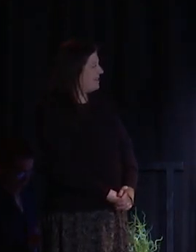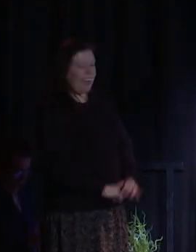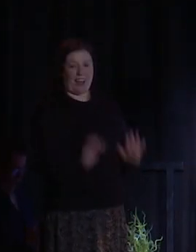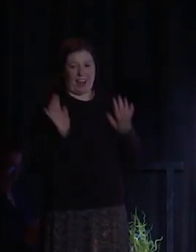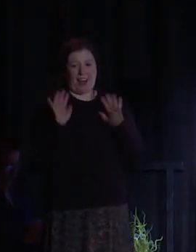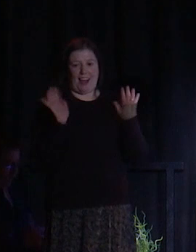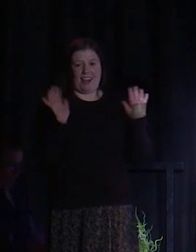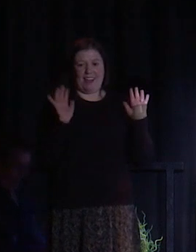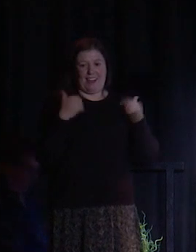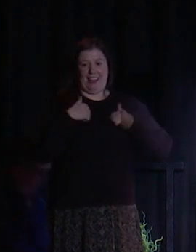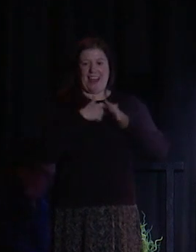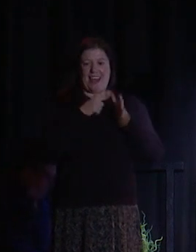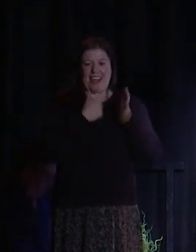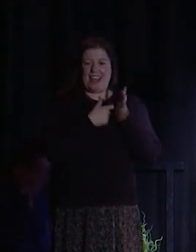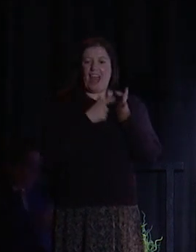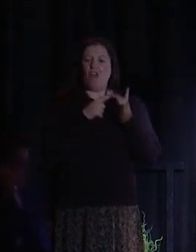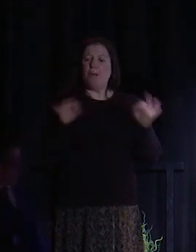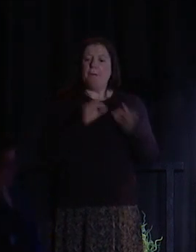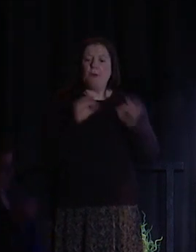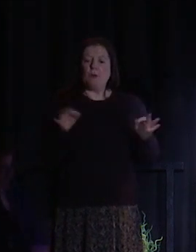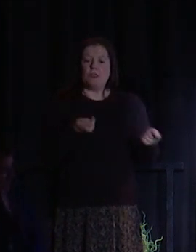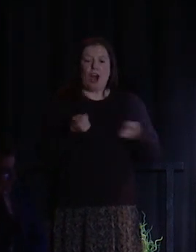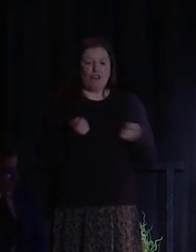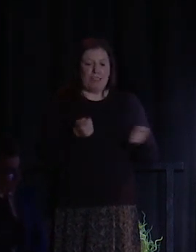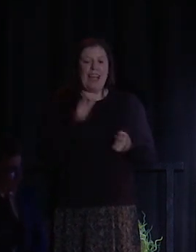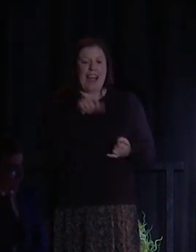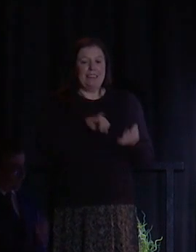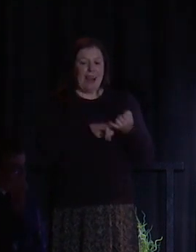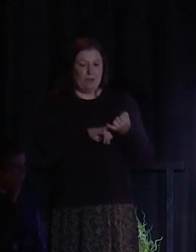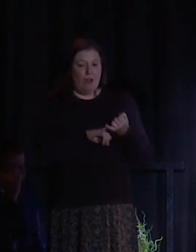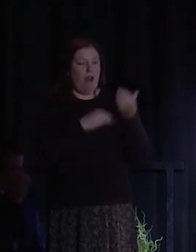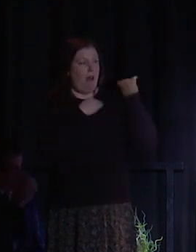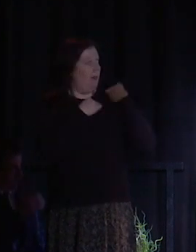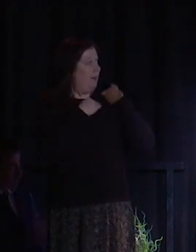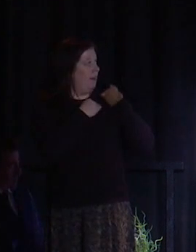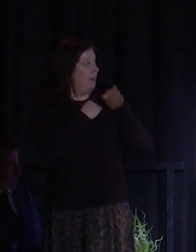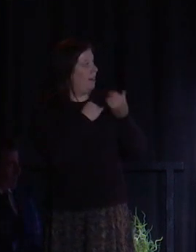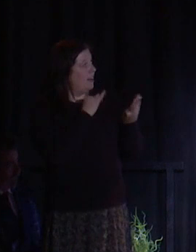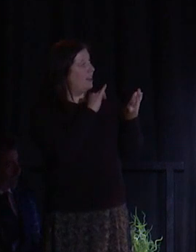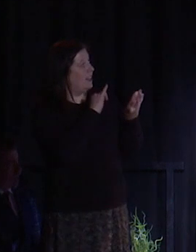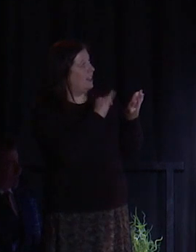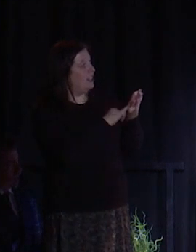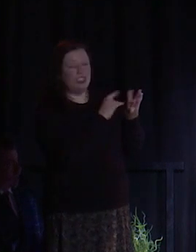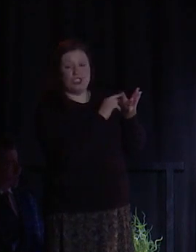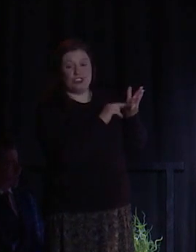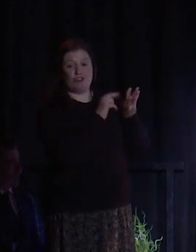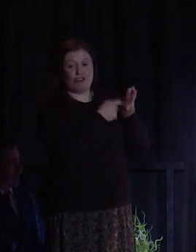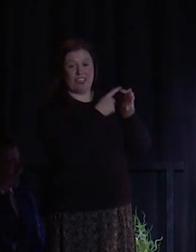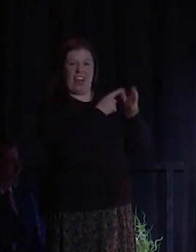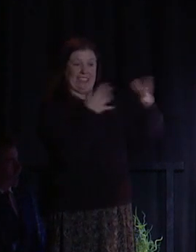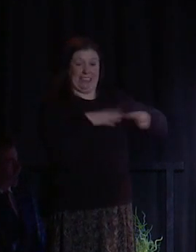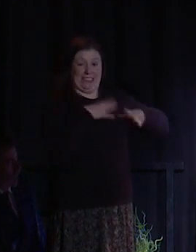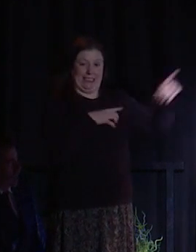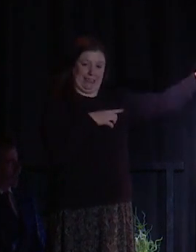Hi. Hi there, I'm Kerry. I'm the musical director of Kansamba, and I'm here today with Serena, who's the creative director and sort of